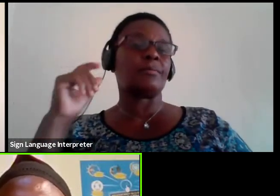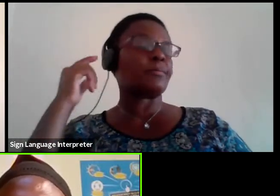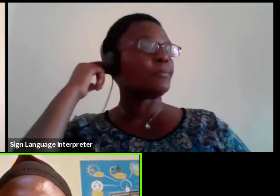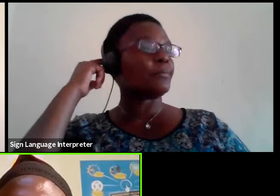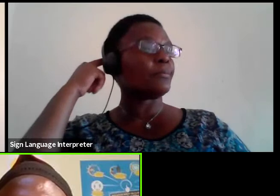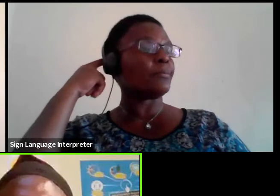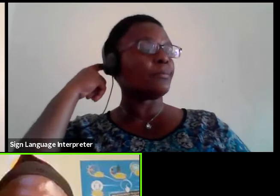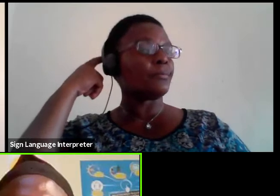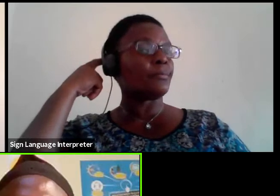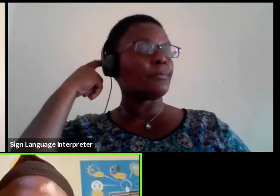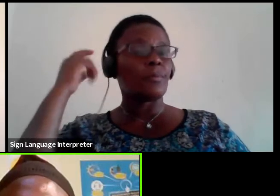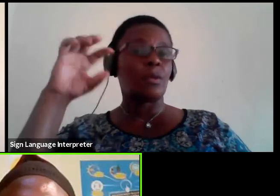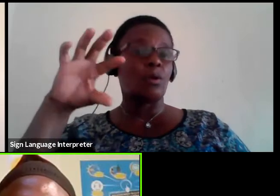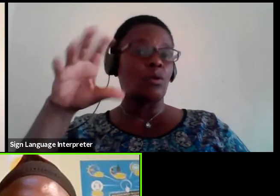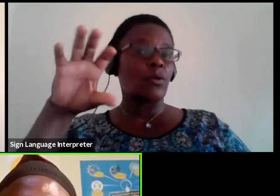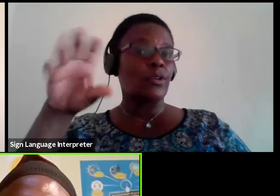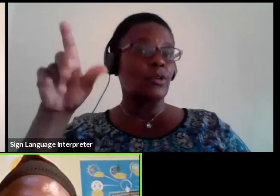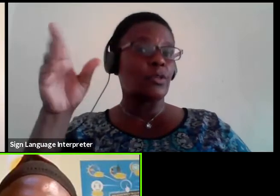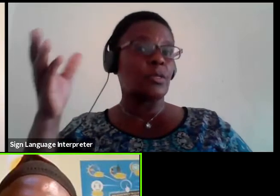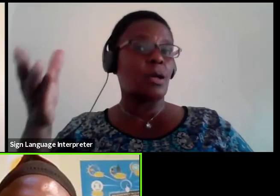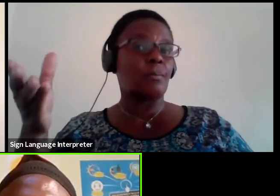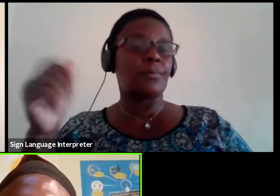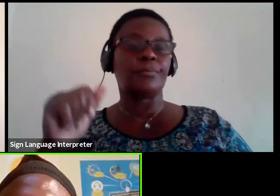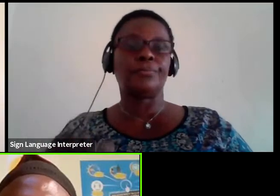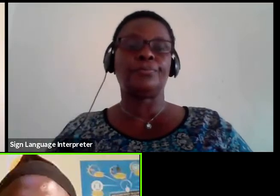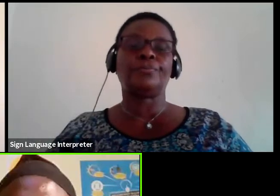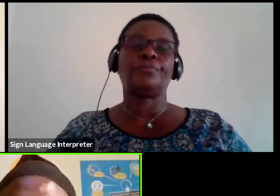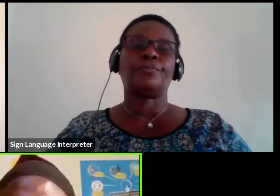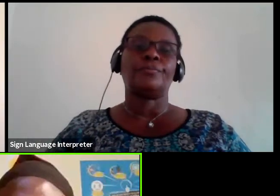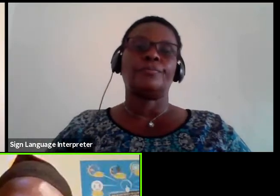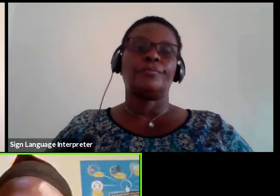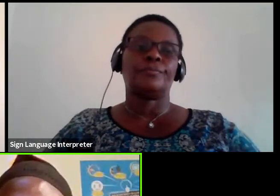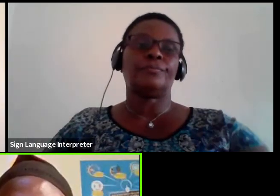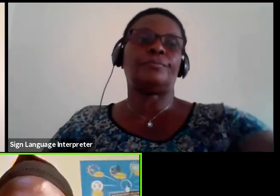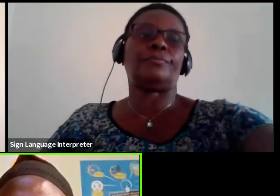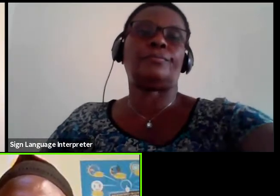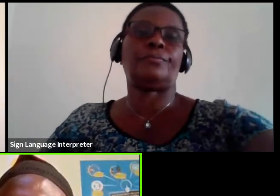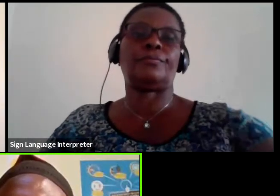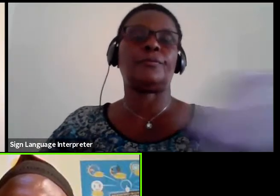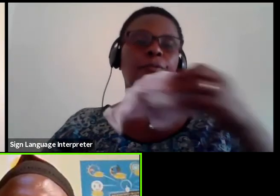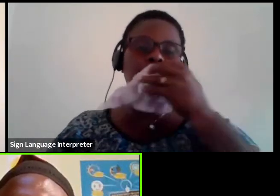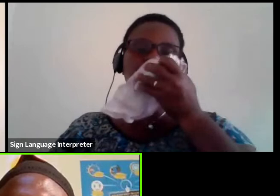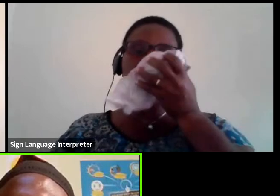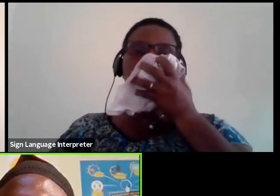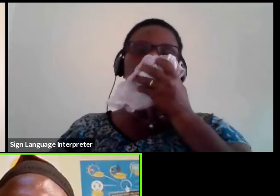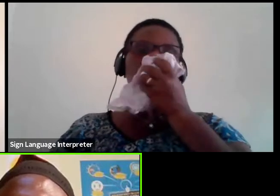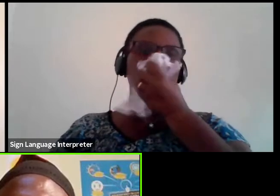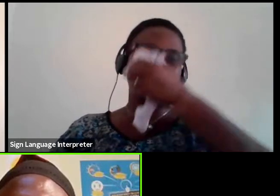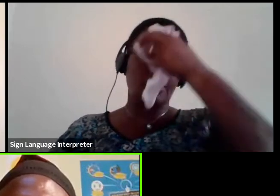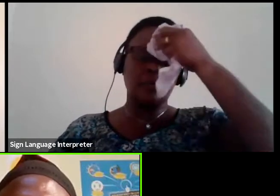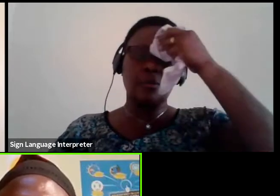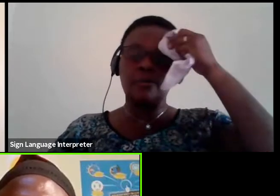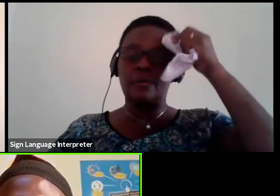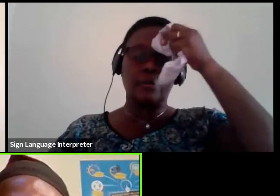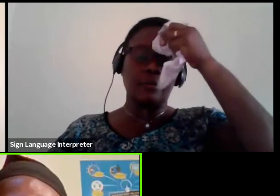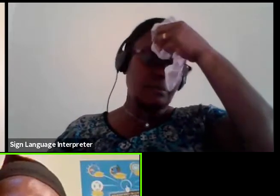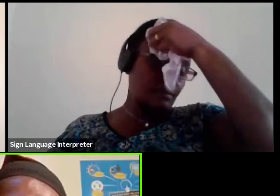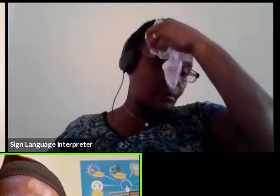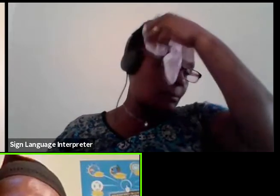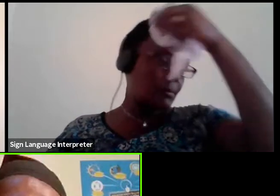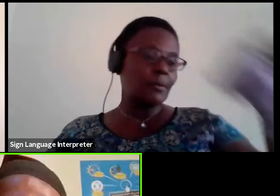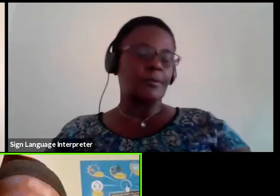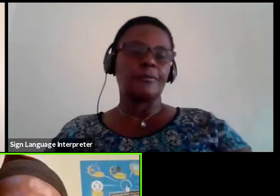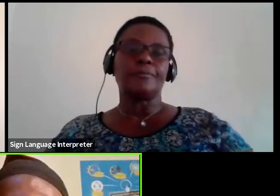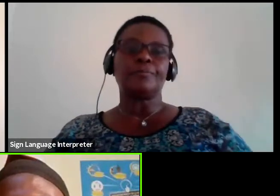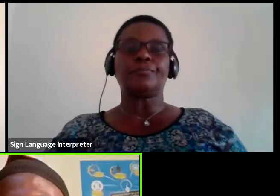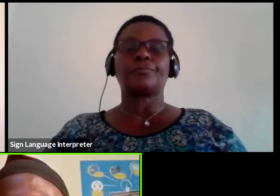which have been rocked by crisis for the past 4 years now. There is